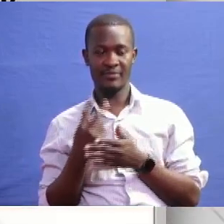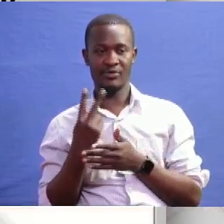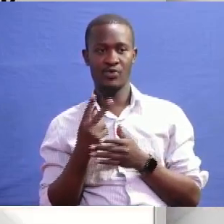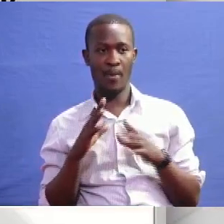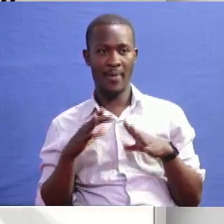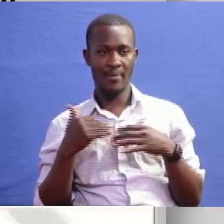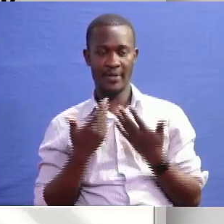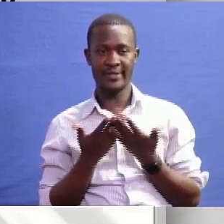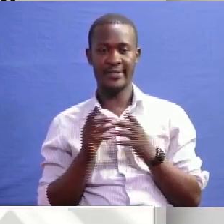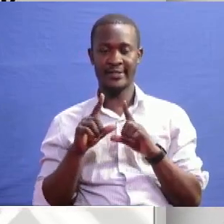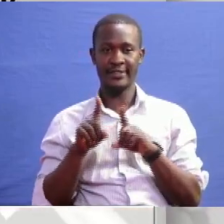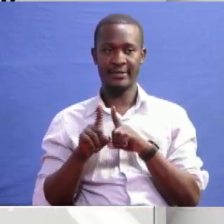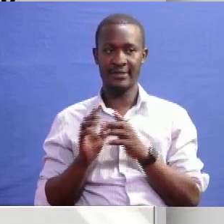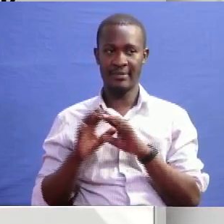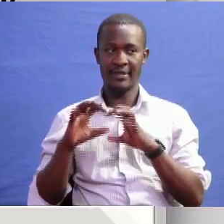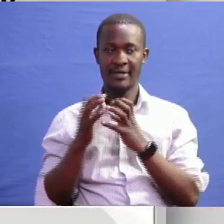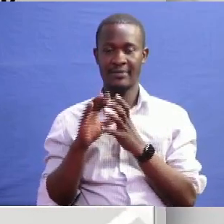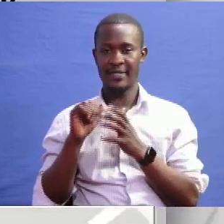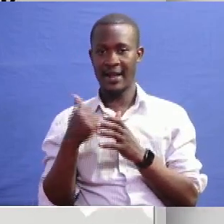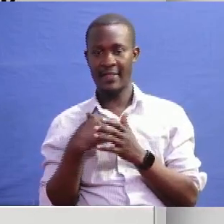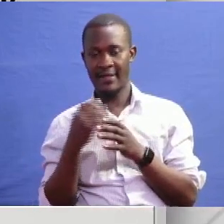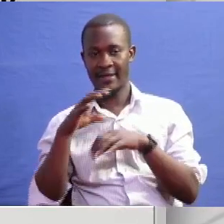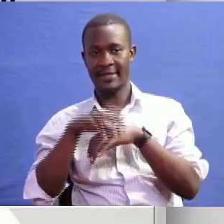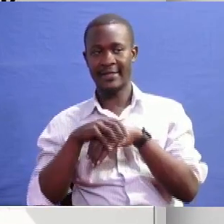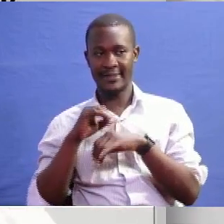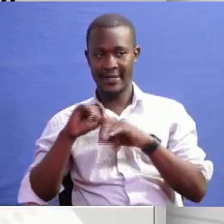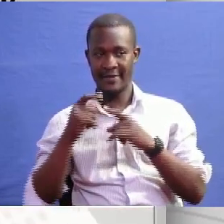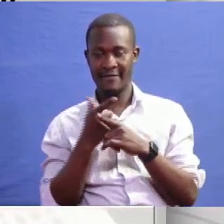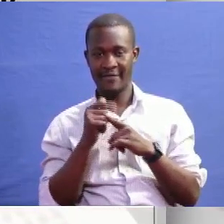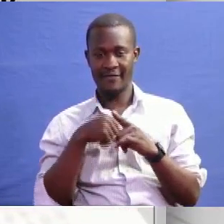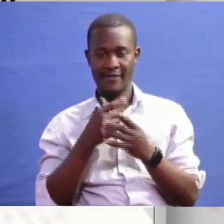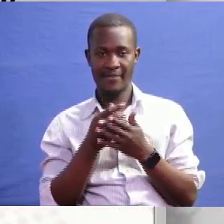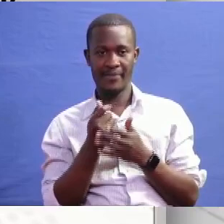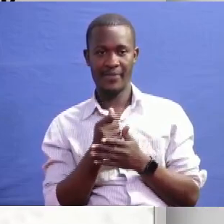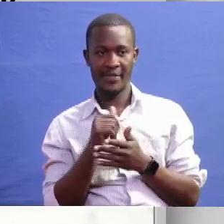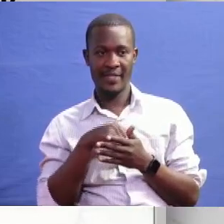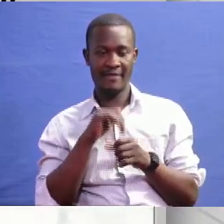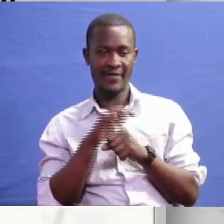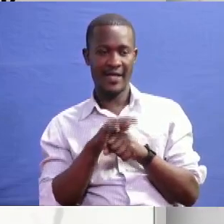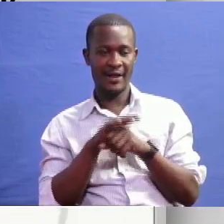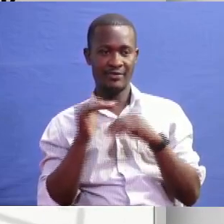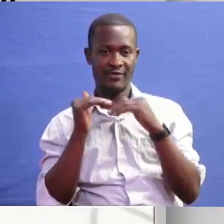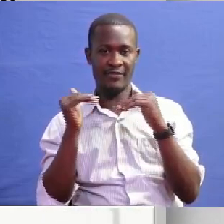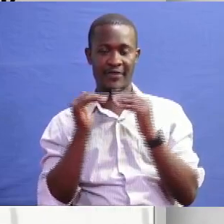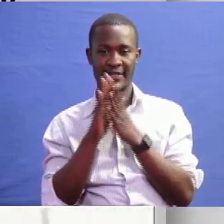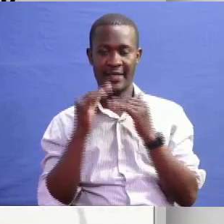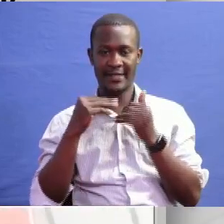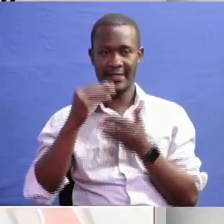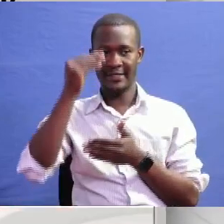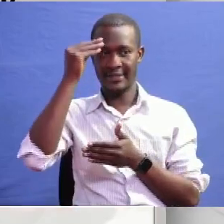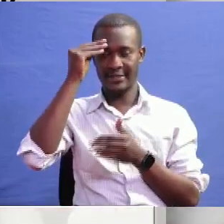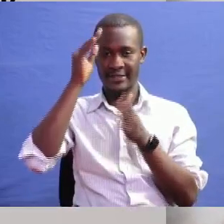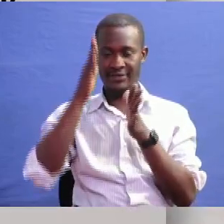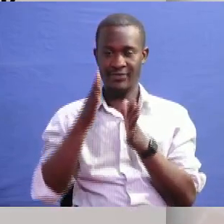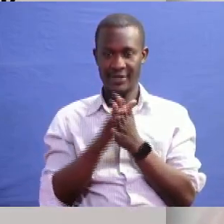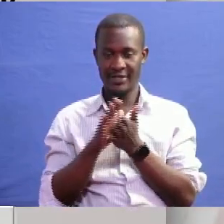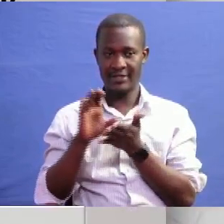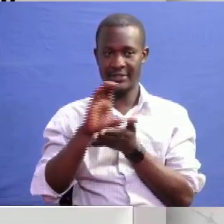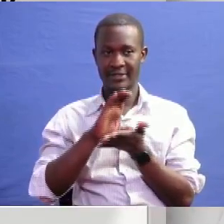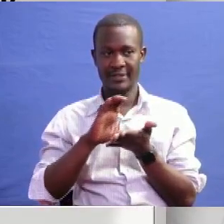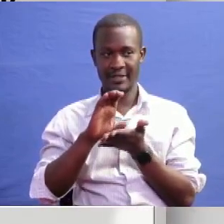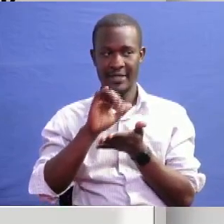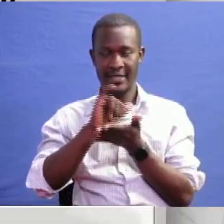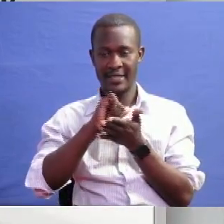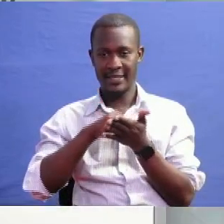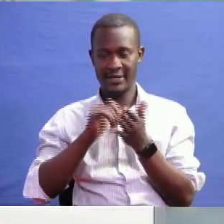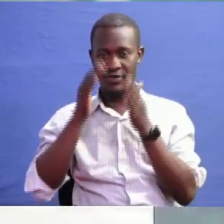classroom, one is getting a different amount of money from the other one. So there is a lot of equity, and it is student-centered. All right. Yeah. So